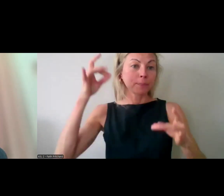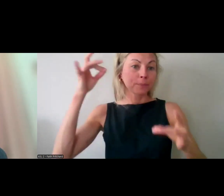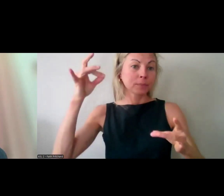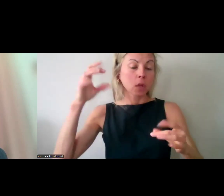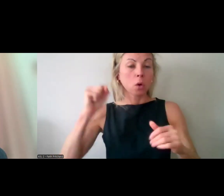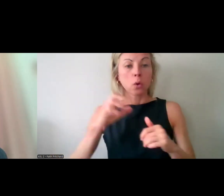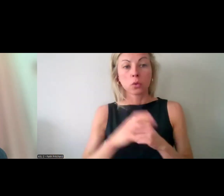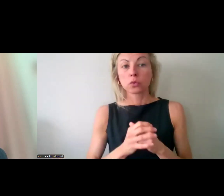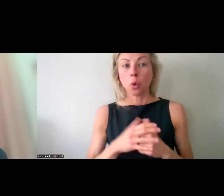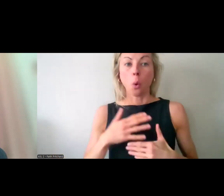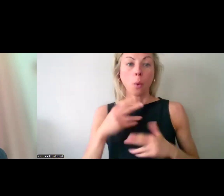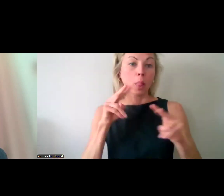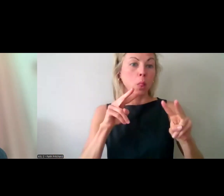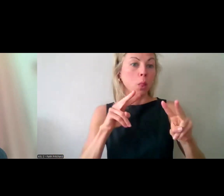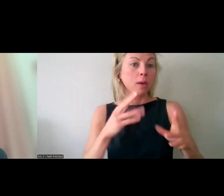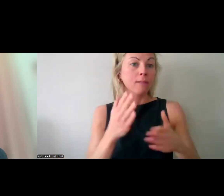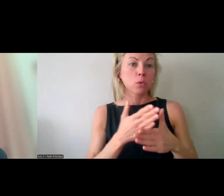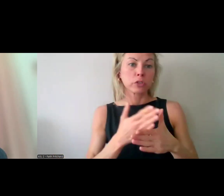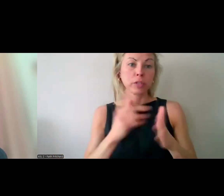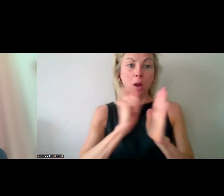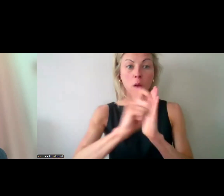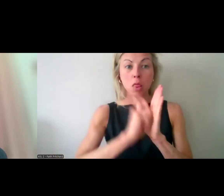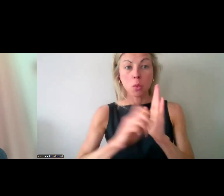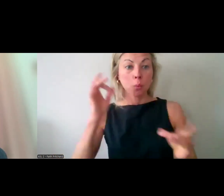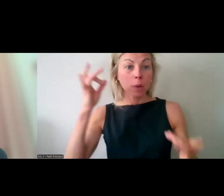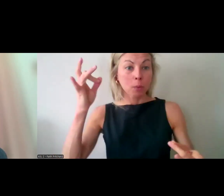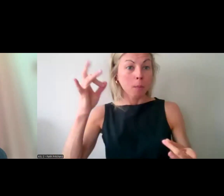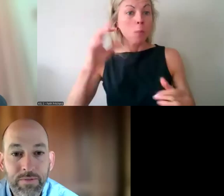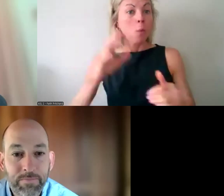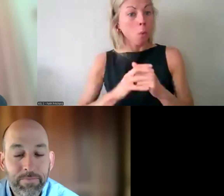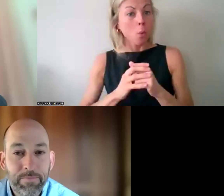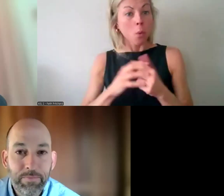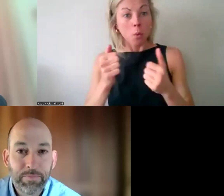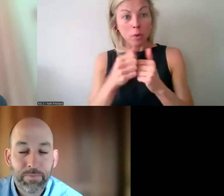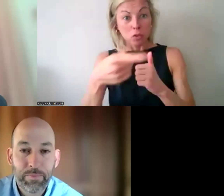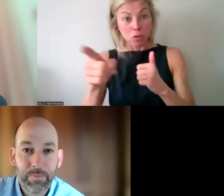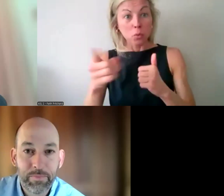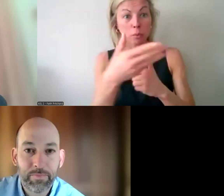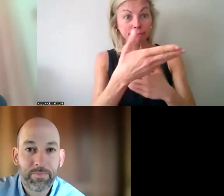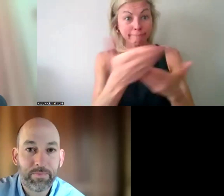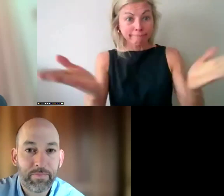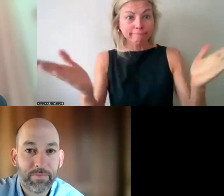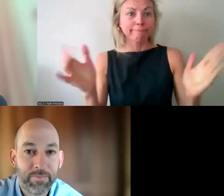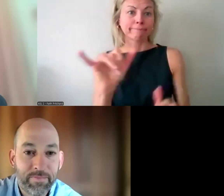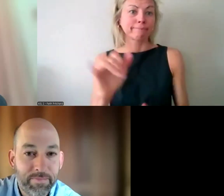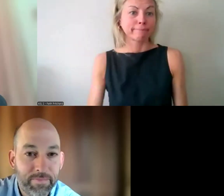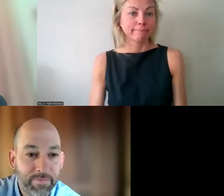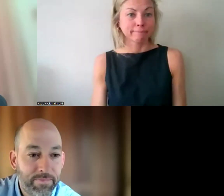with you and with all of the MPA stakeholders.